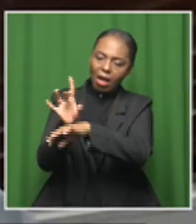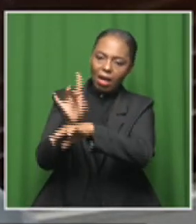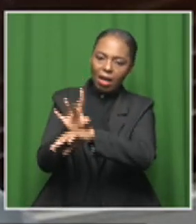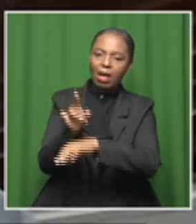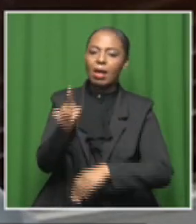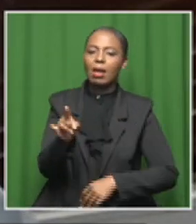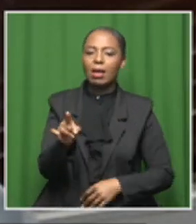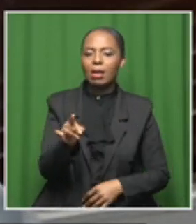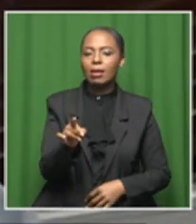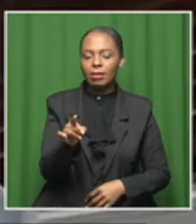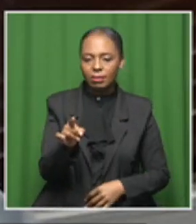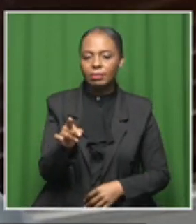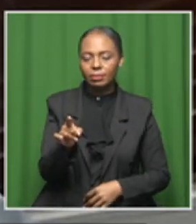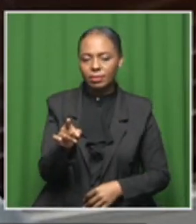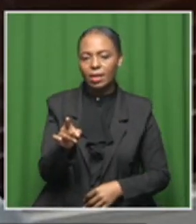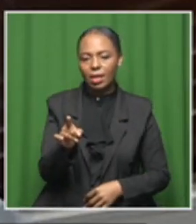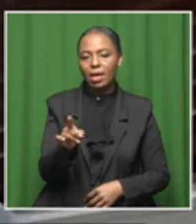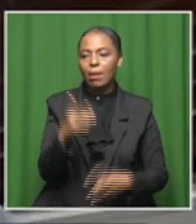that really,